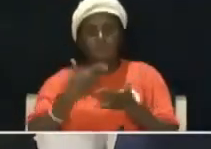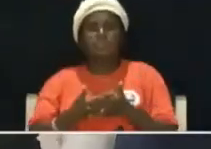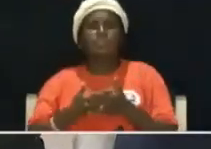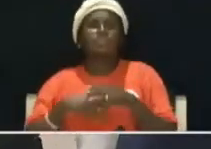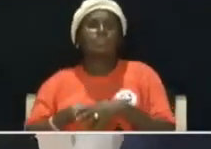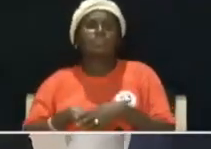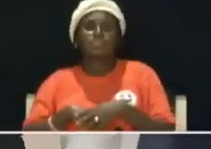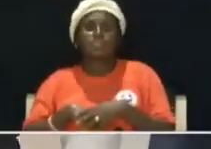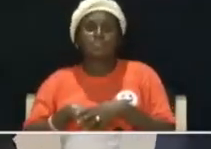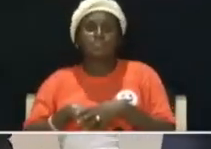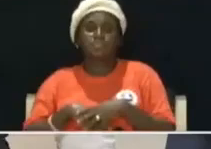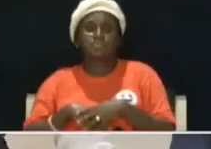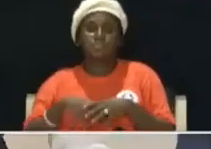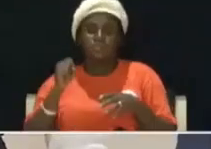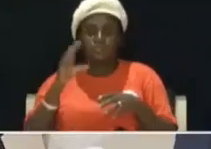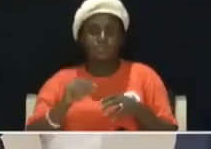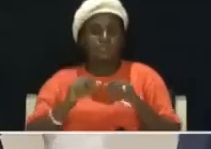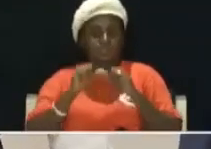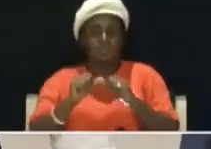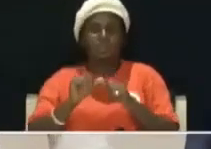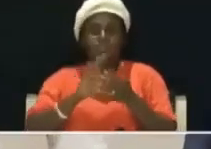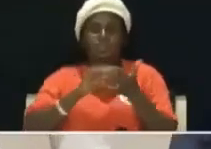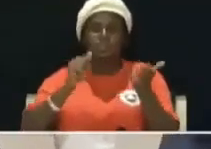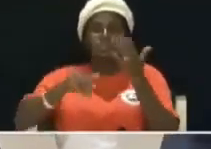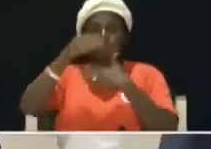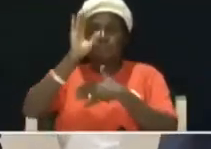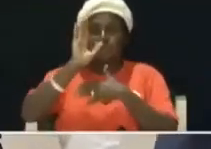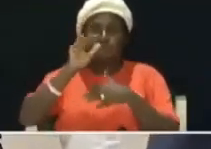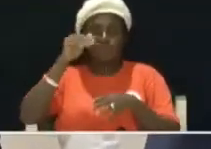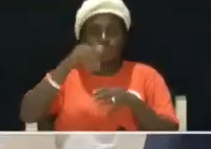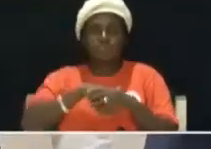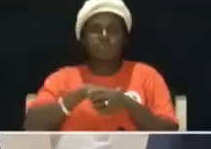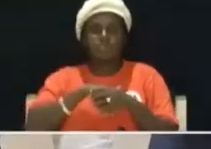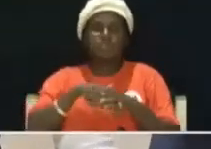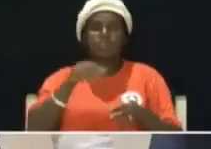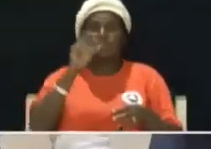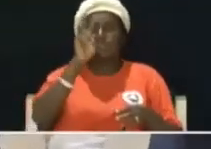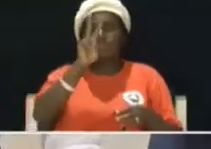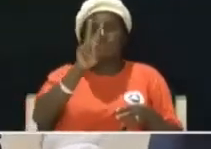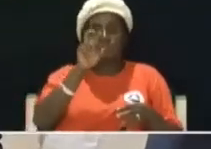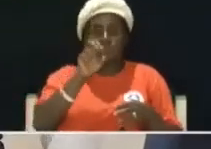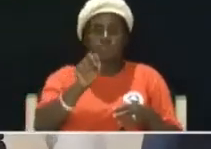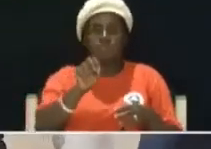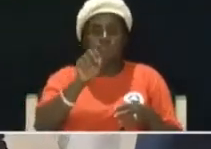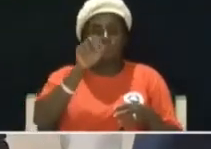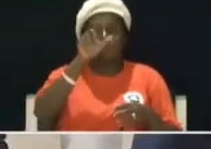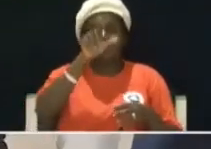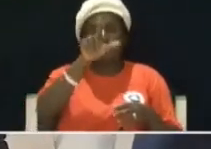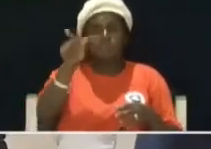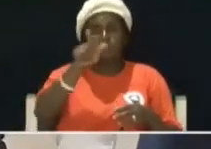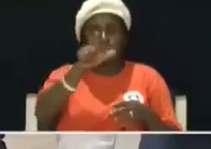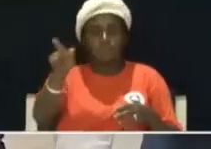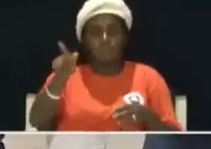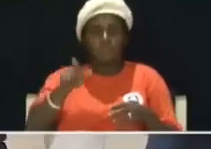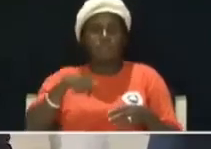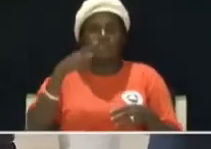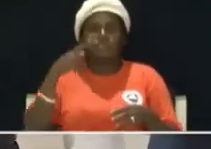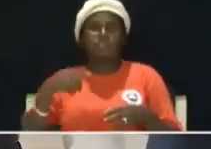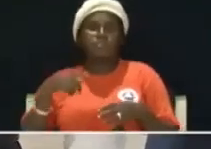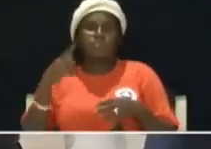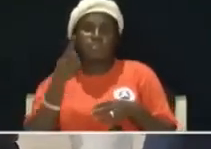okay. So we kept believing. And in 2021, that the siege is